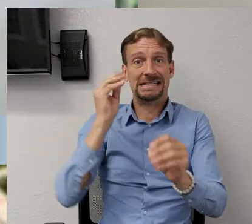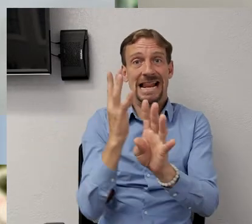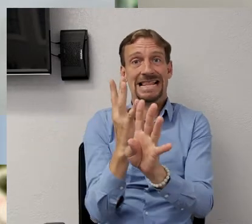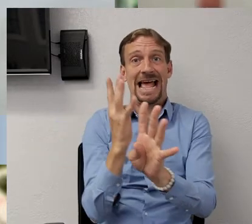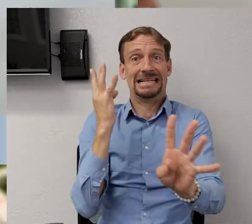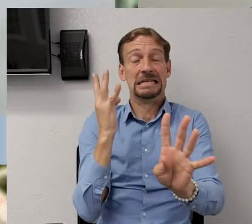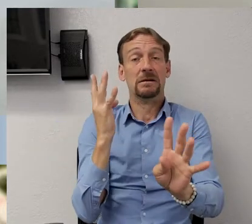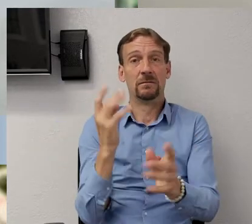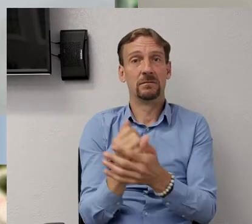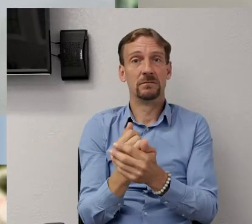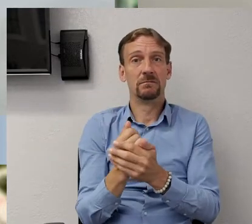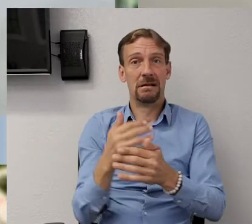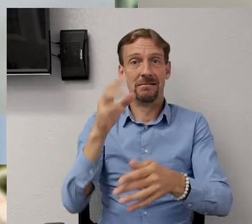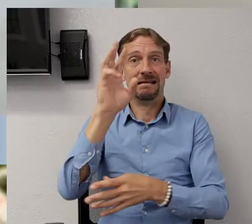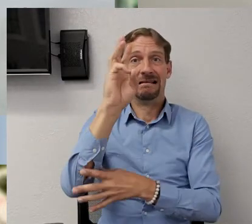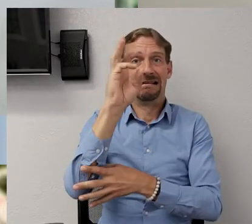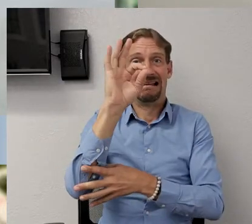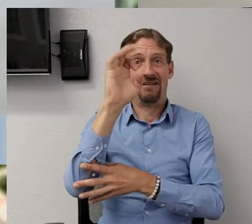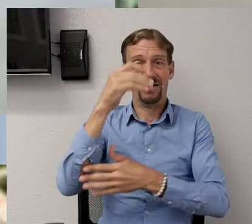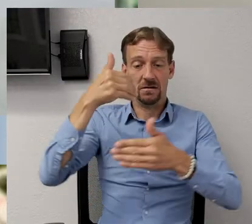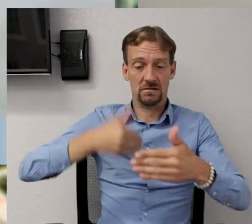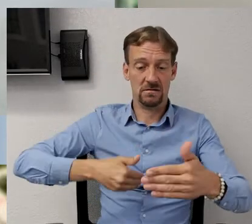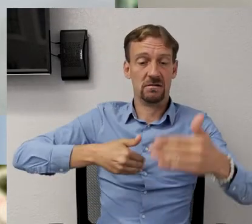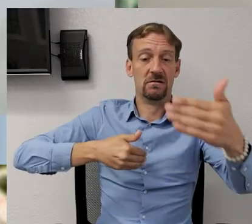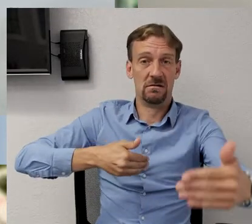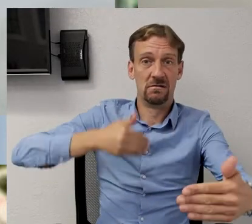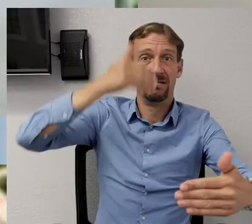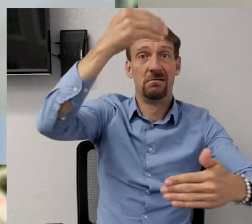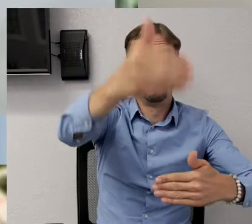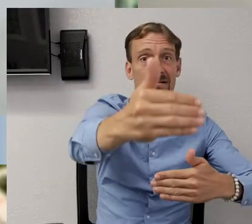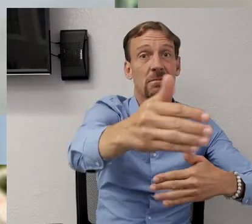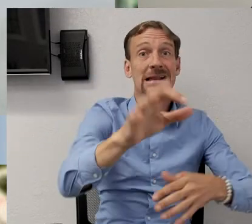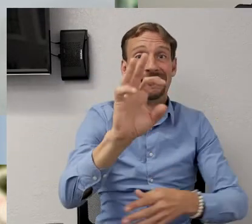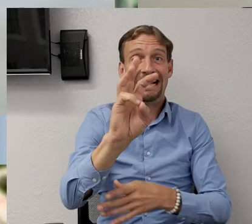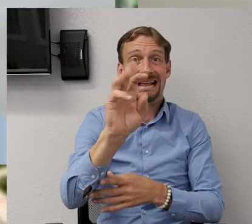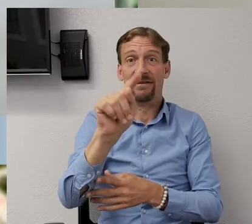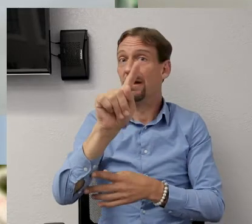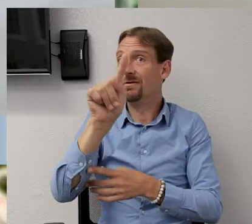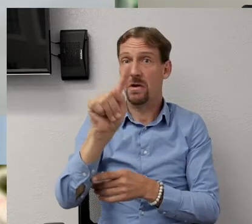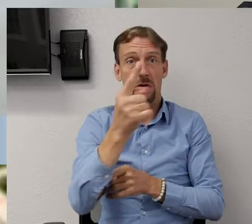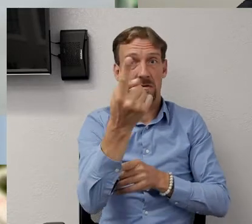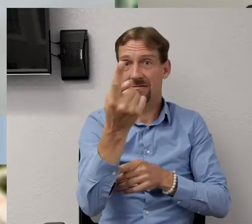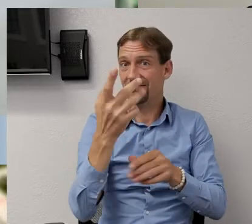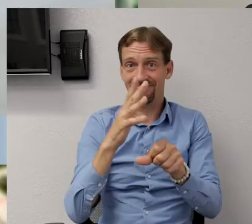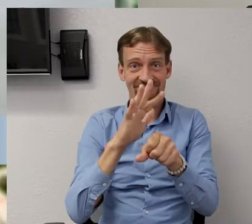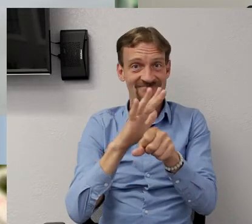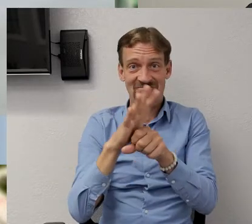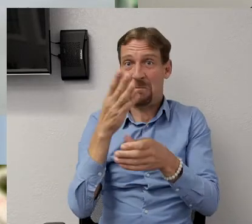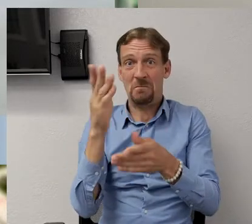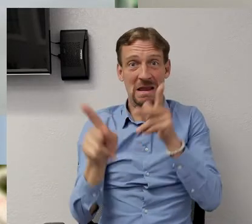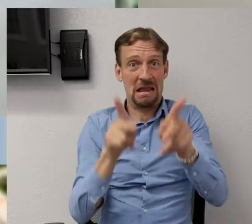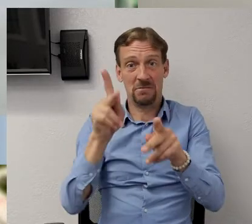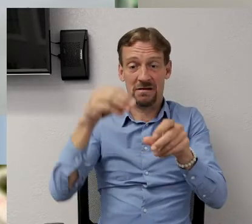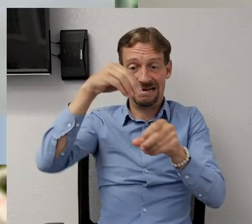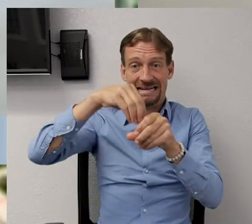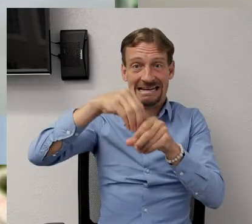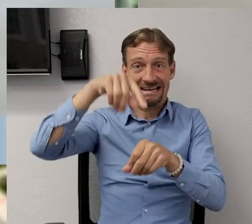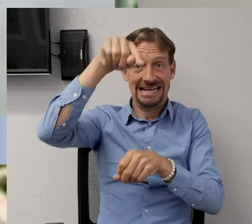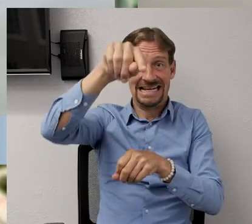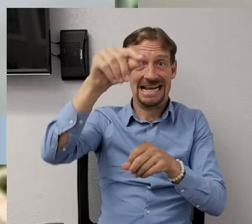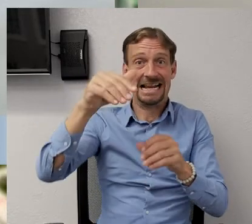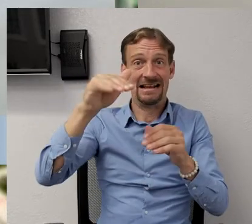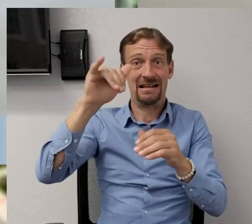line spaced 6 feet apart from everybody else, and they only let certain number of people in there at a